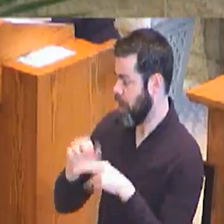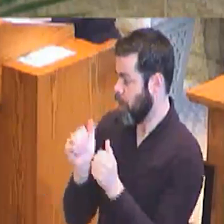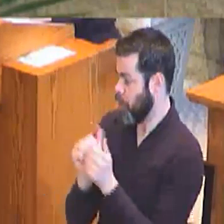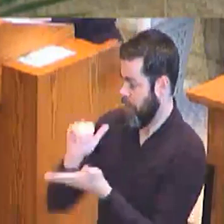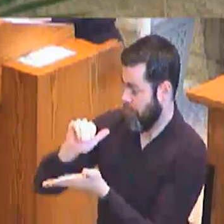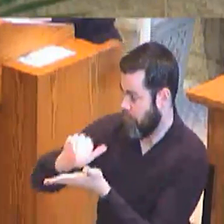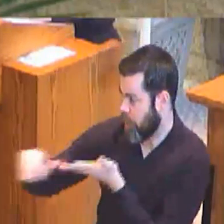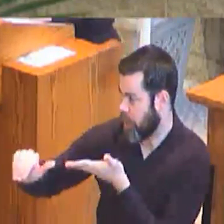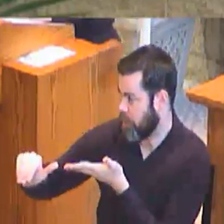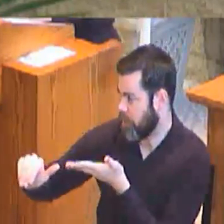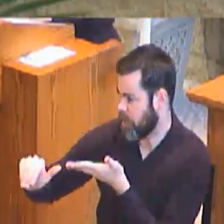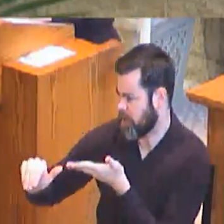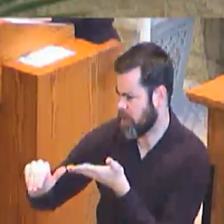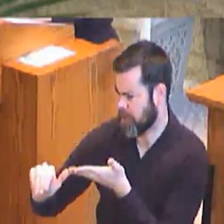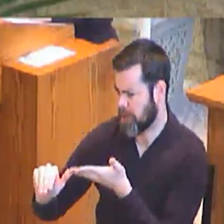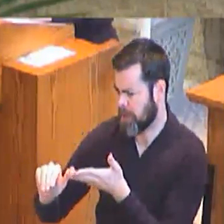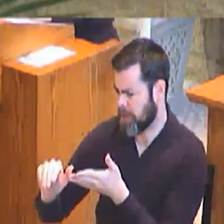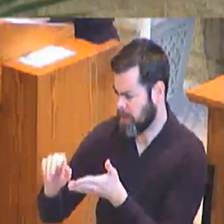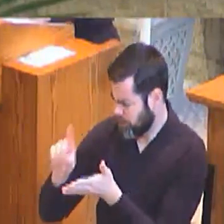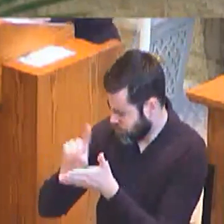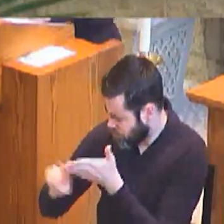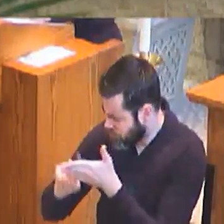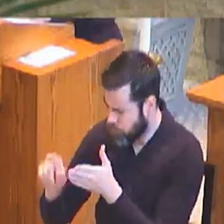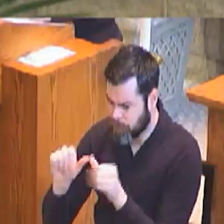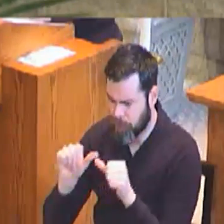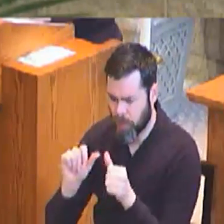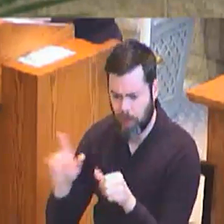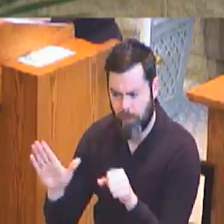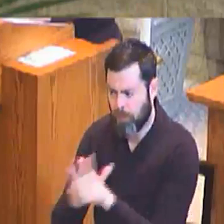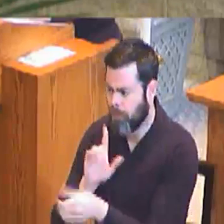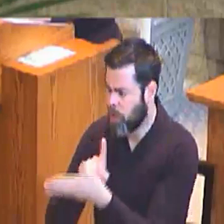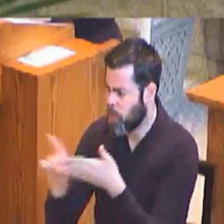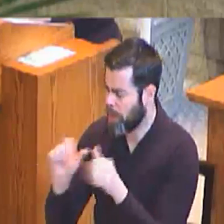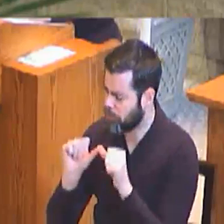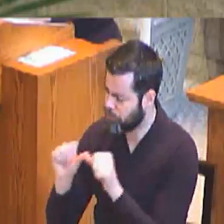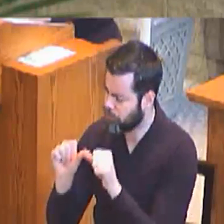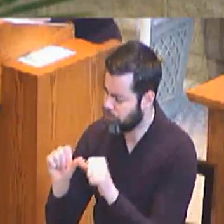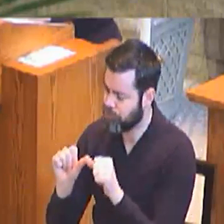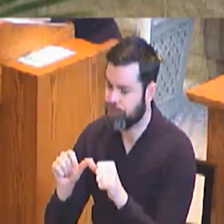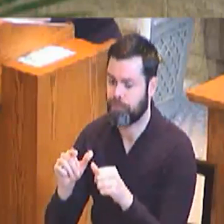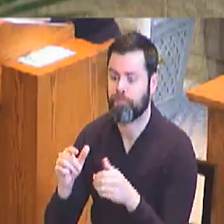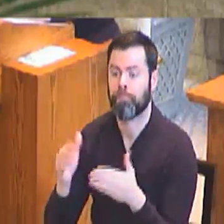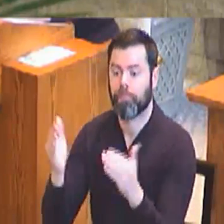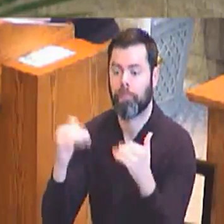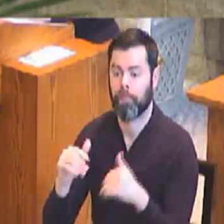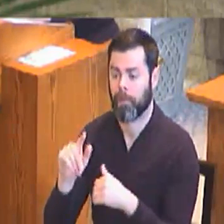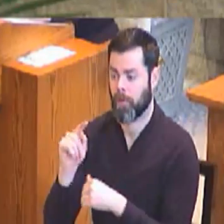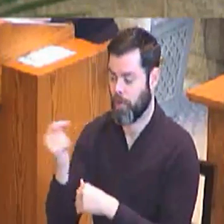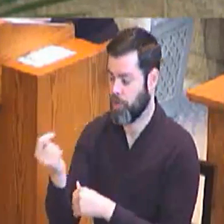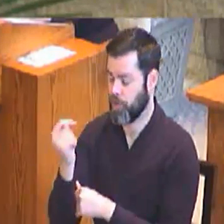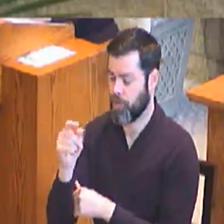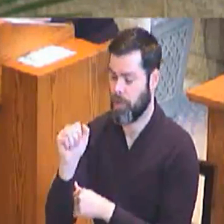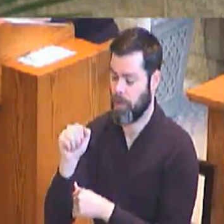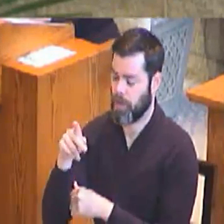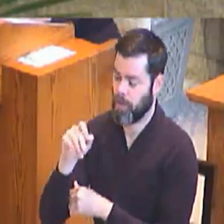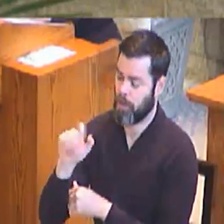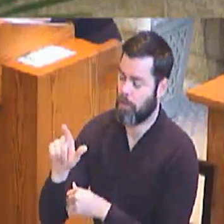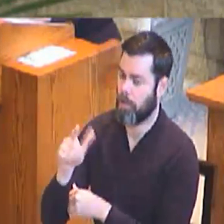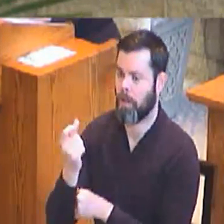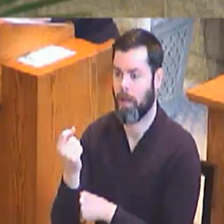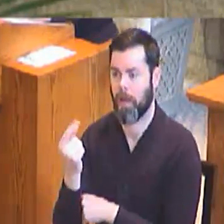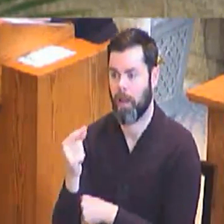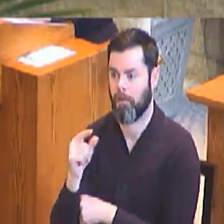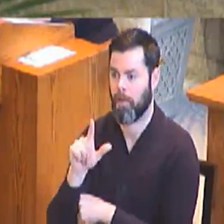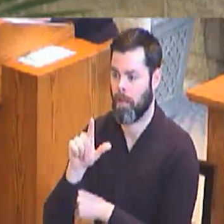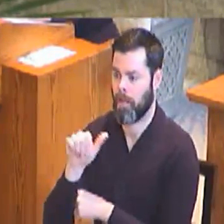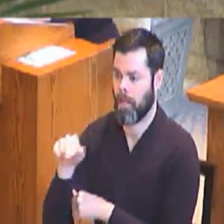because this is just steady all week long. On Tuesday, April 11th, Lynn Jensen will be facilitating a